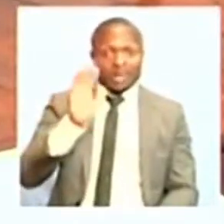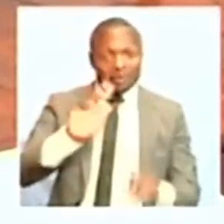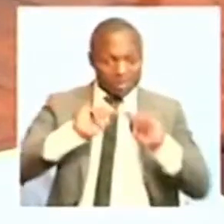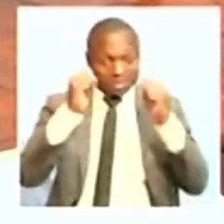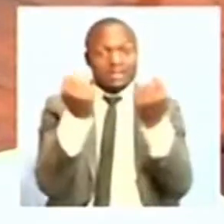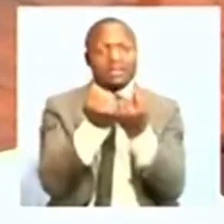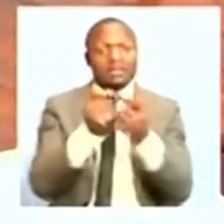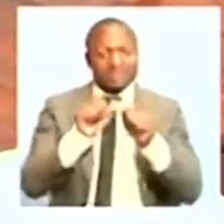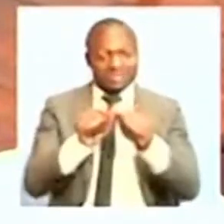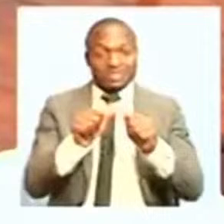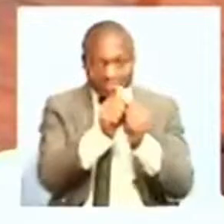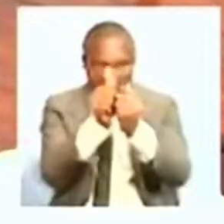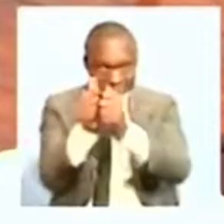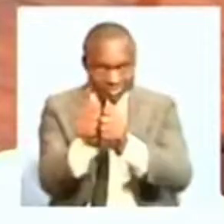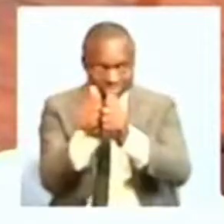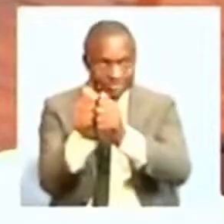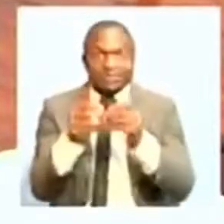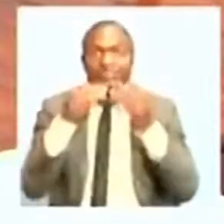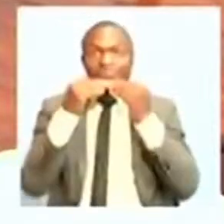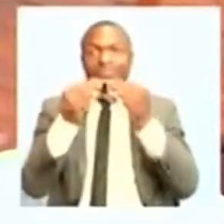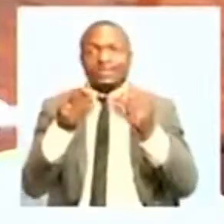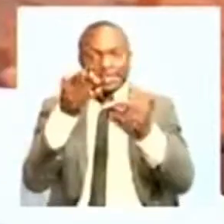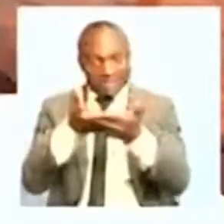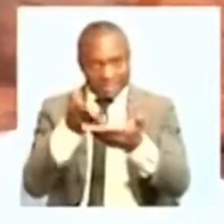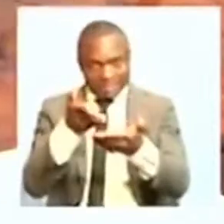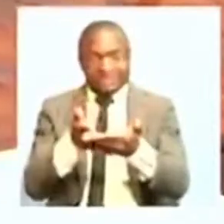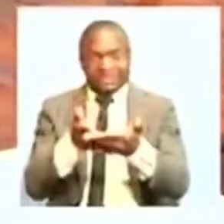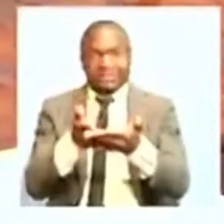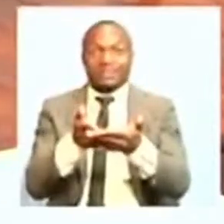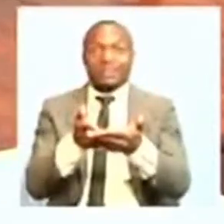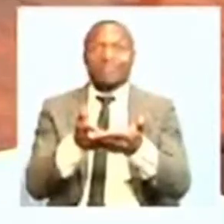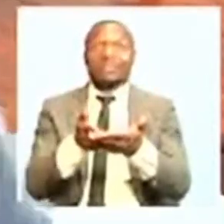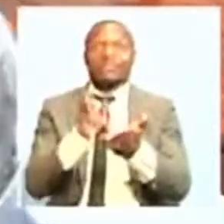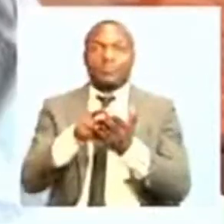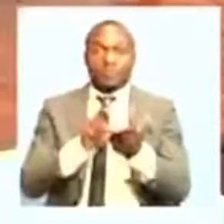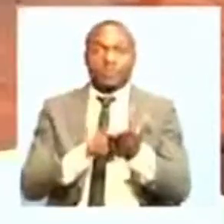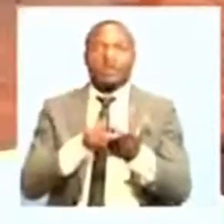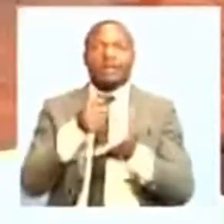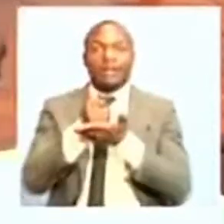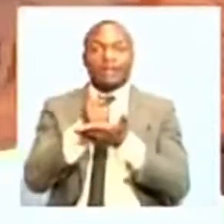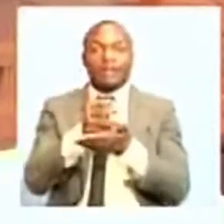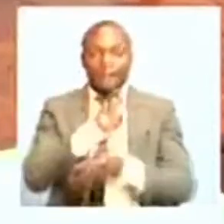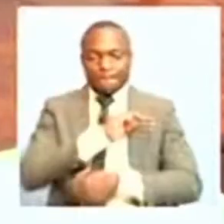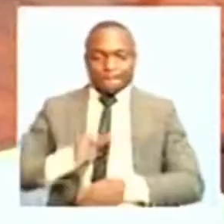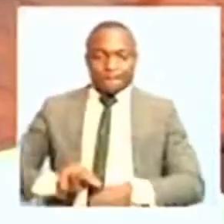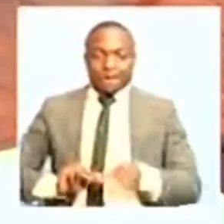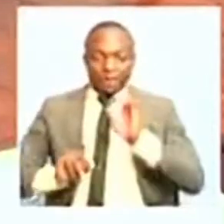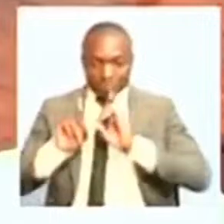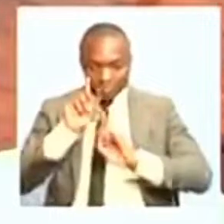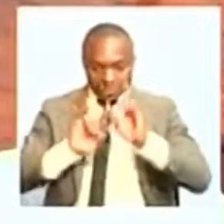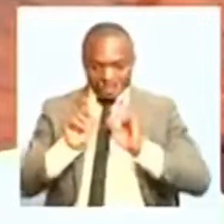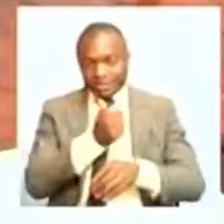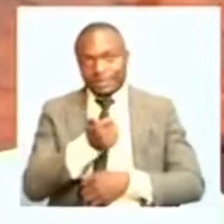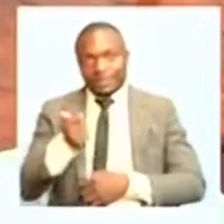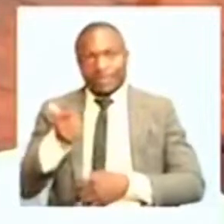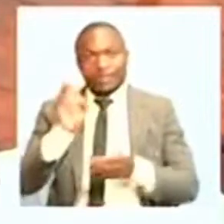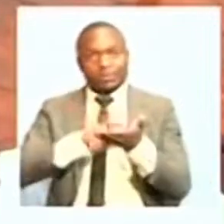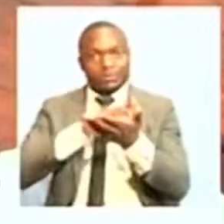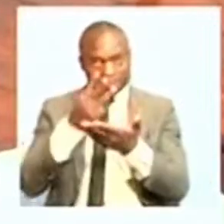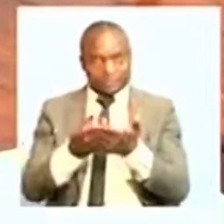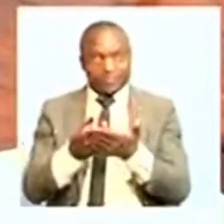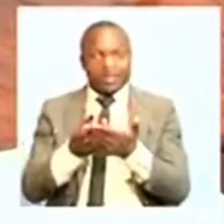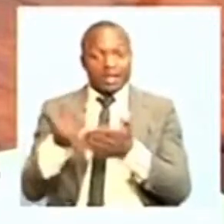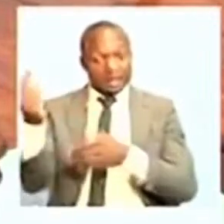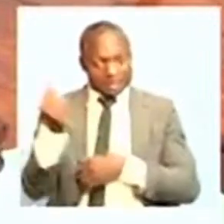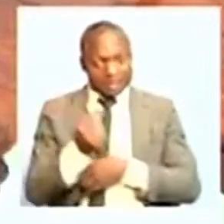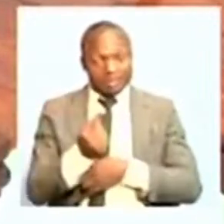together. Thank you for this. I mean, it does help the members going forward as we interact with the other witnesses as they